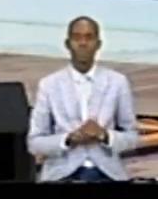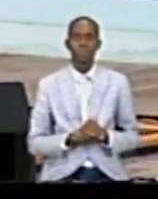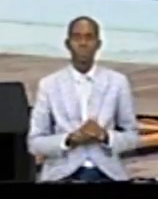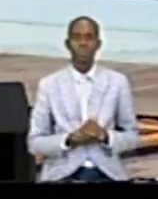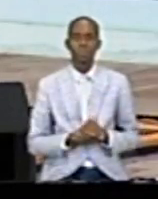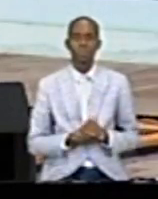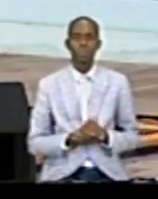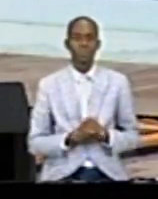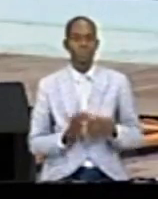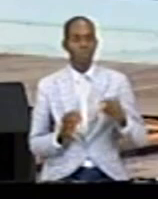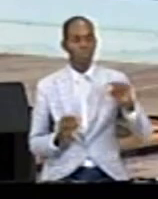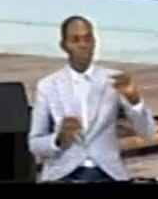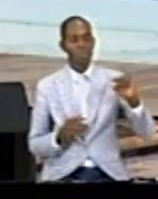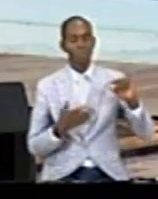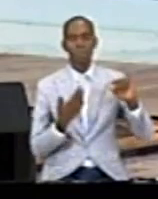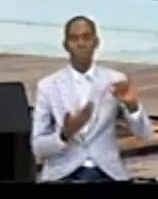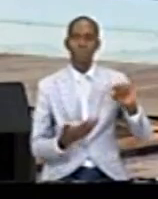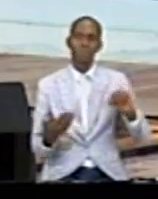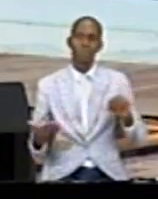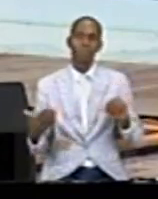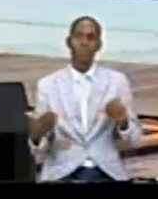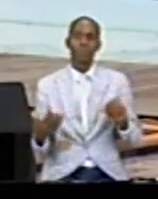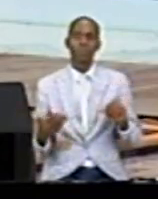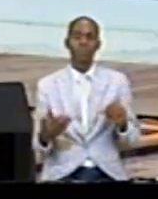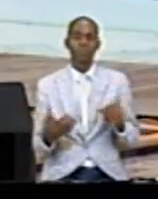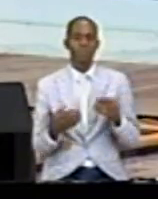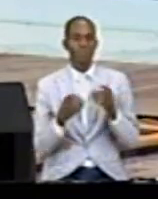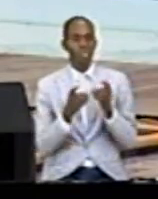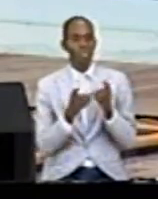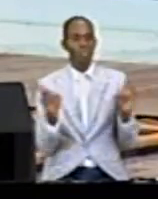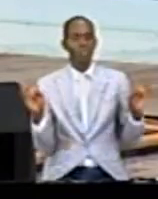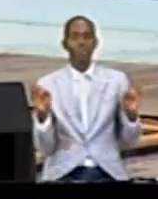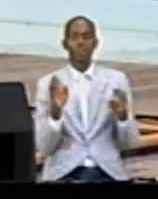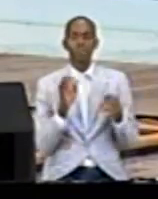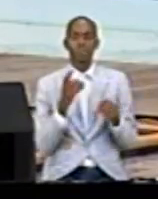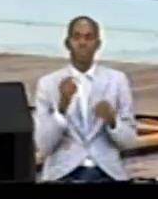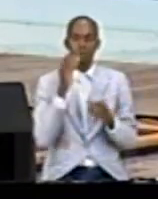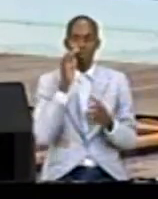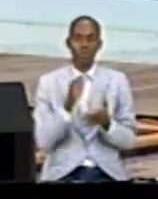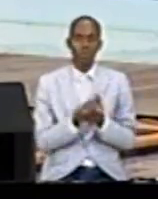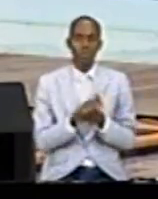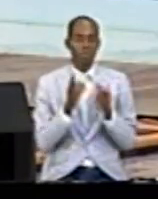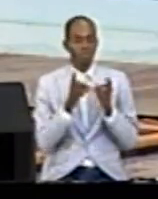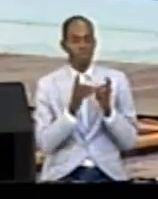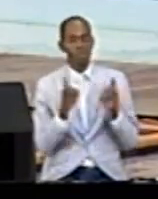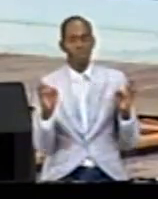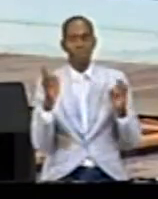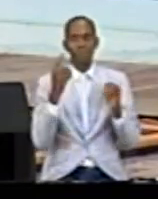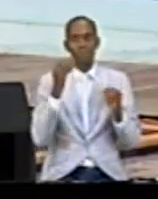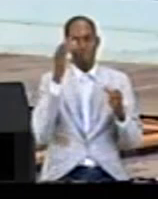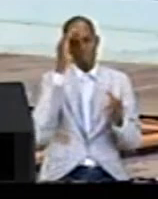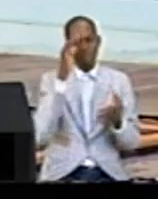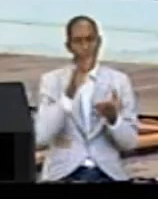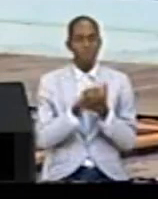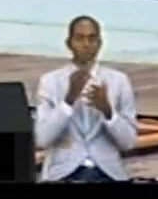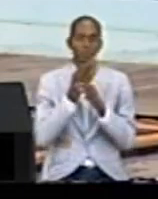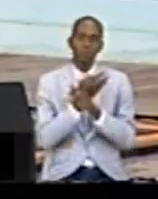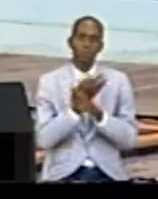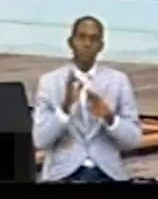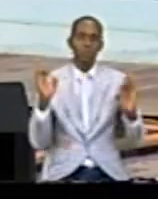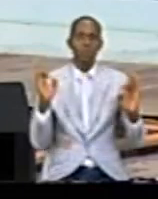A little sin, they divorce their wives, divorce their husbands. Free